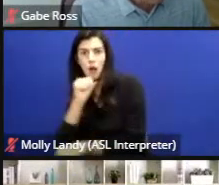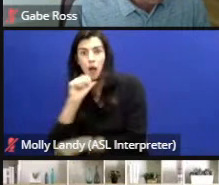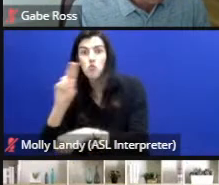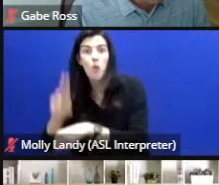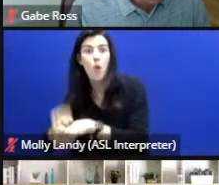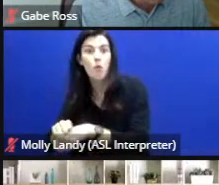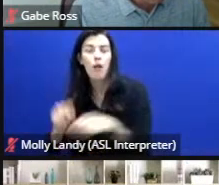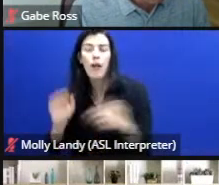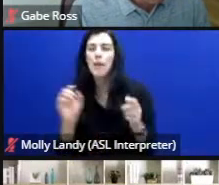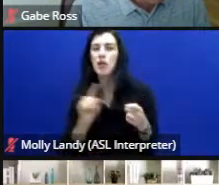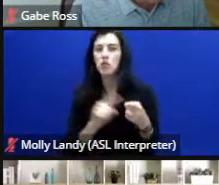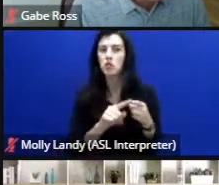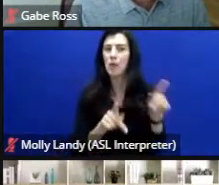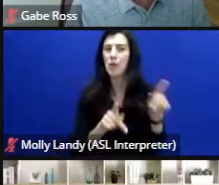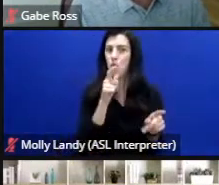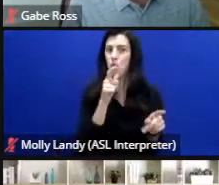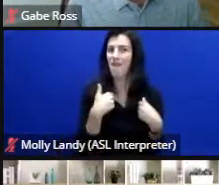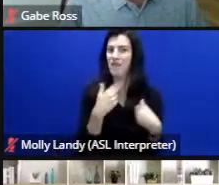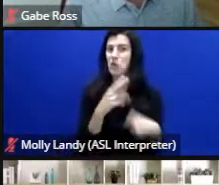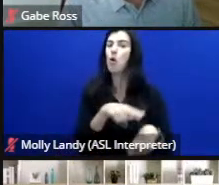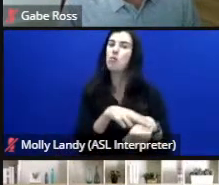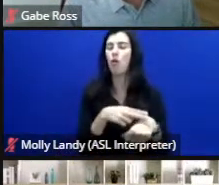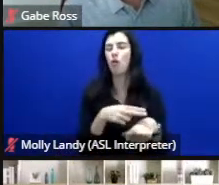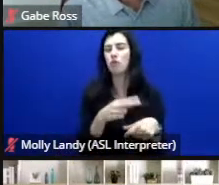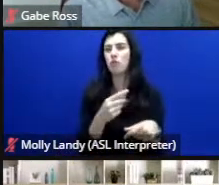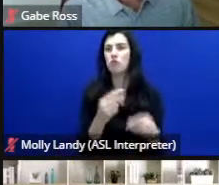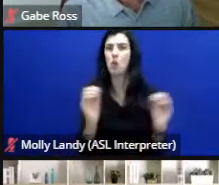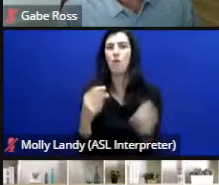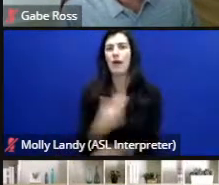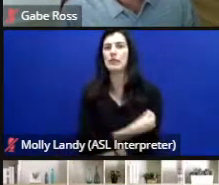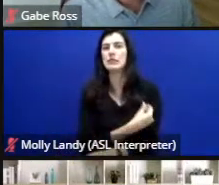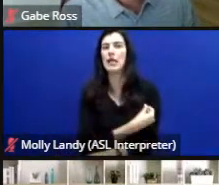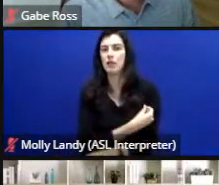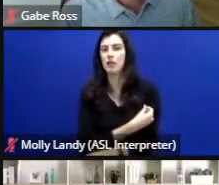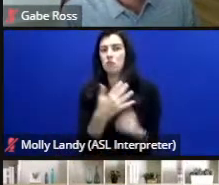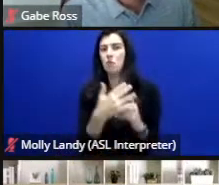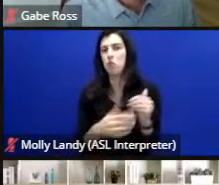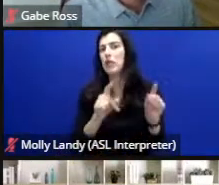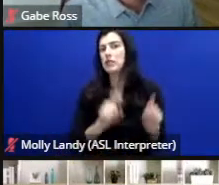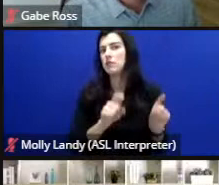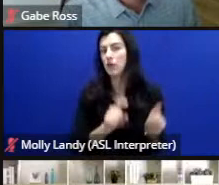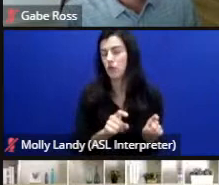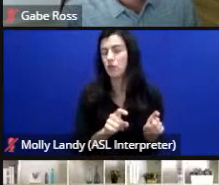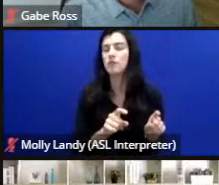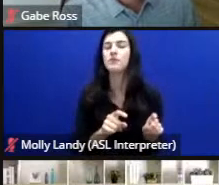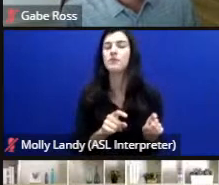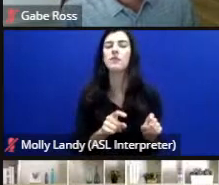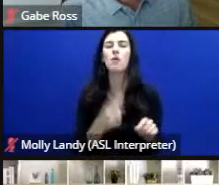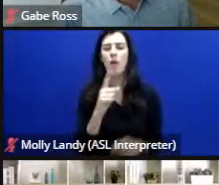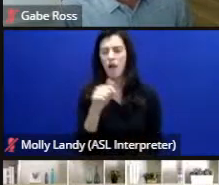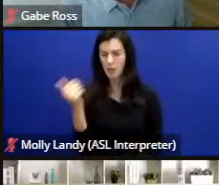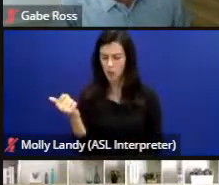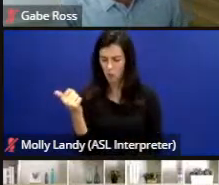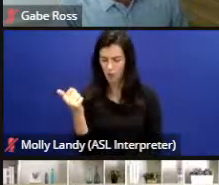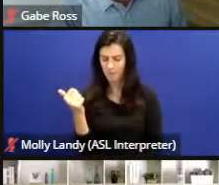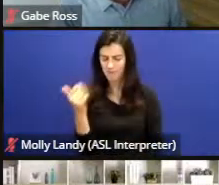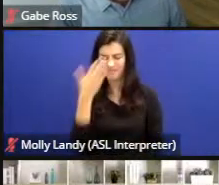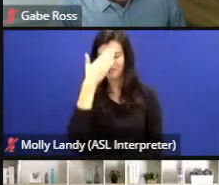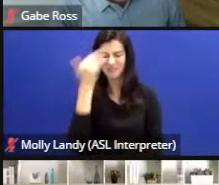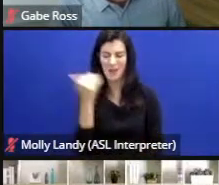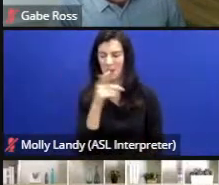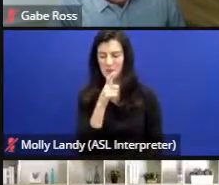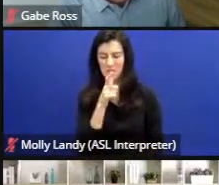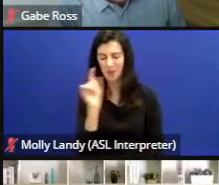smear. And there's one more that I just thought of. I can't remember right now. Let me think.